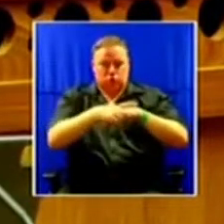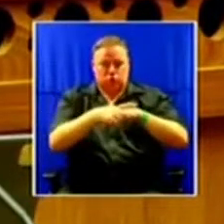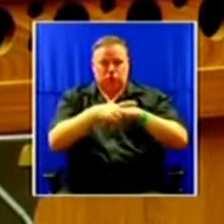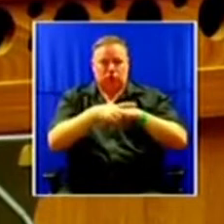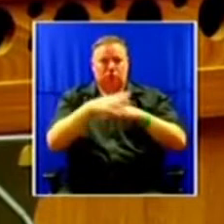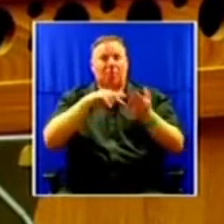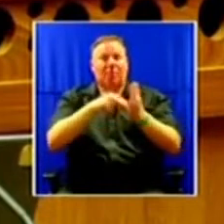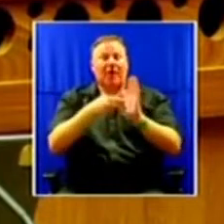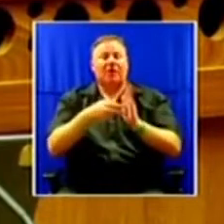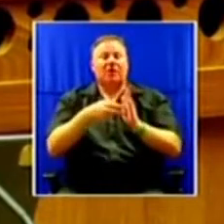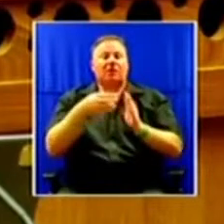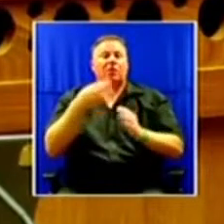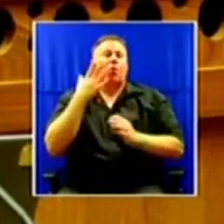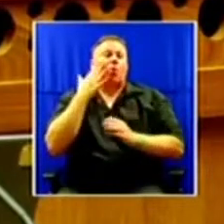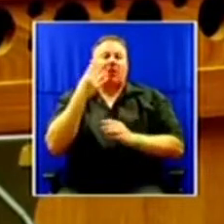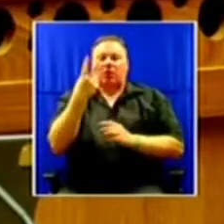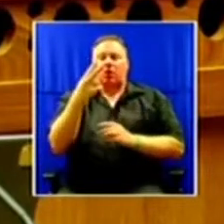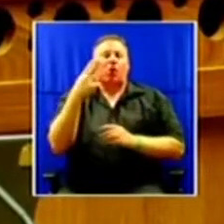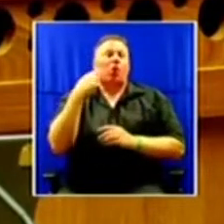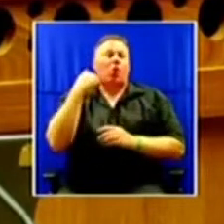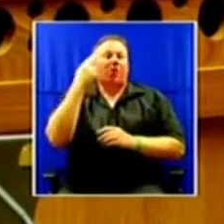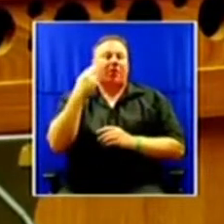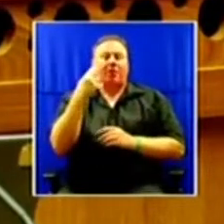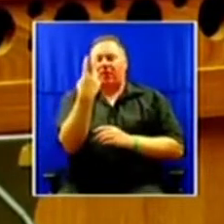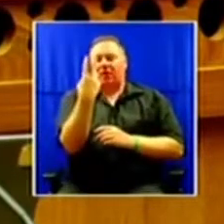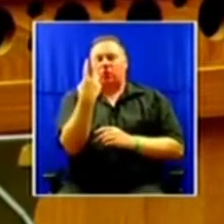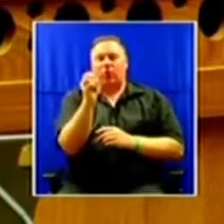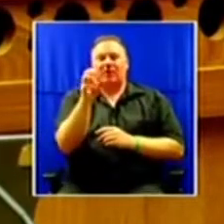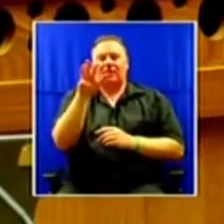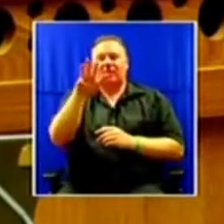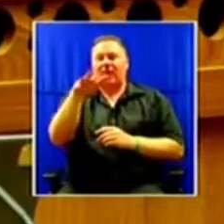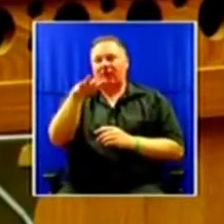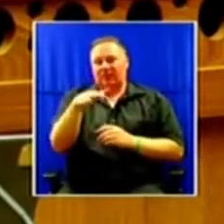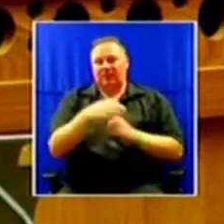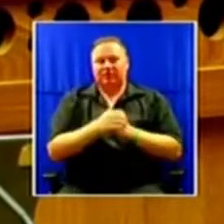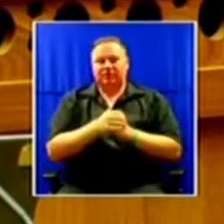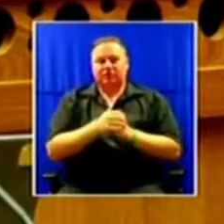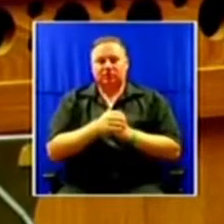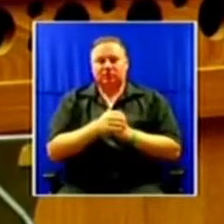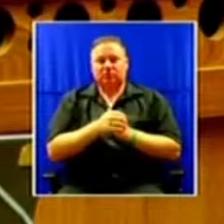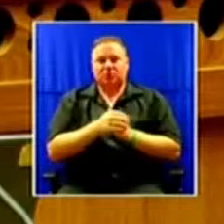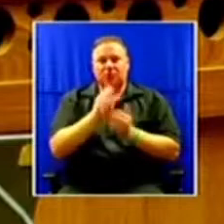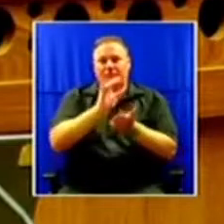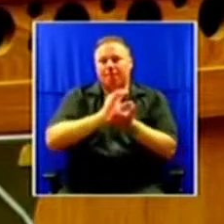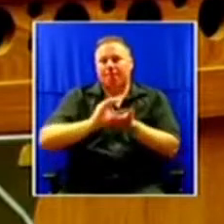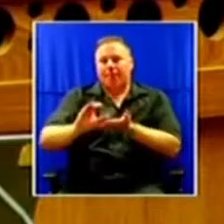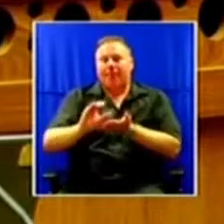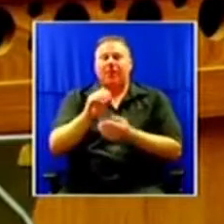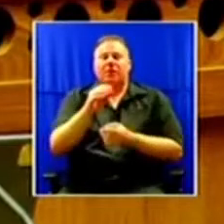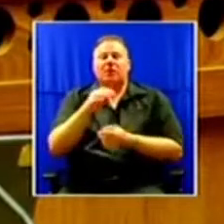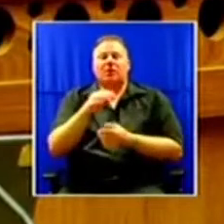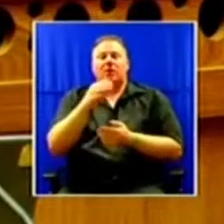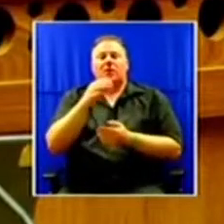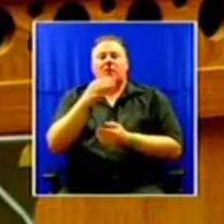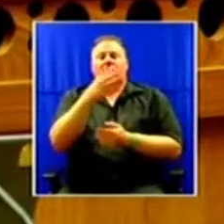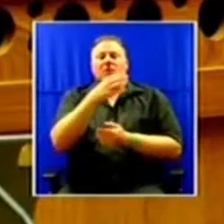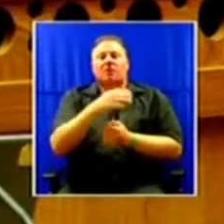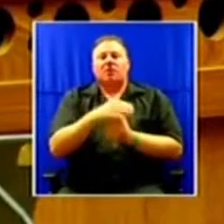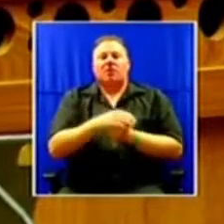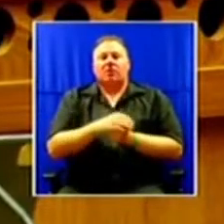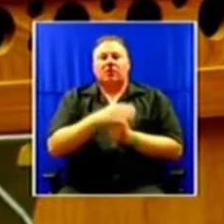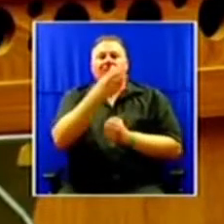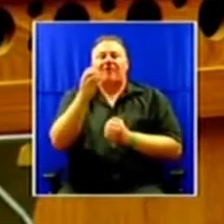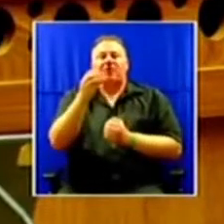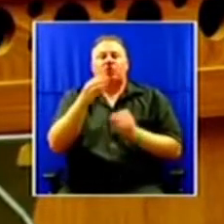the industry has invested more than half a billion rand to expand local manufacturing